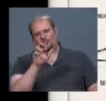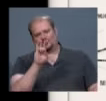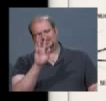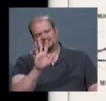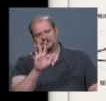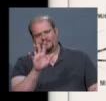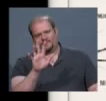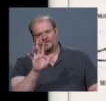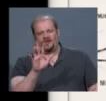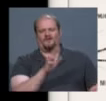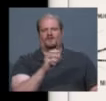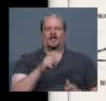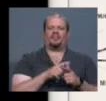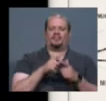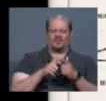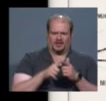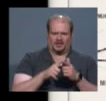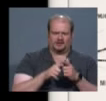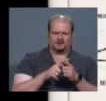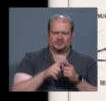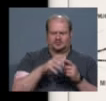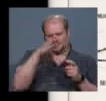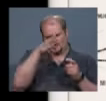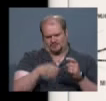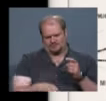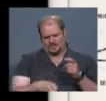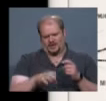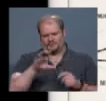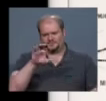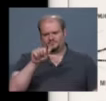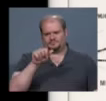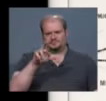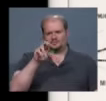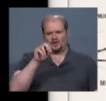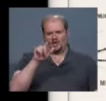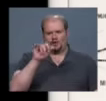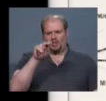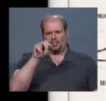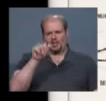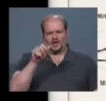365 and then come down Carolina Street.